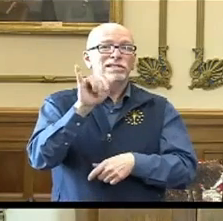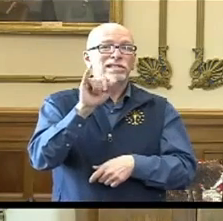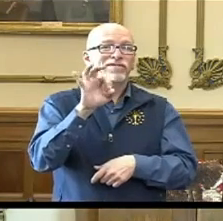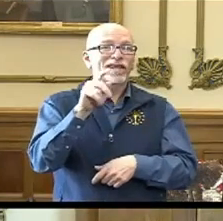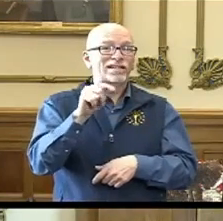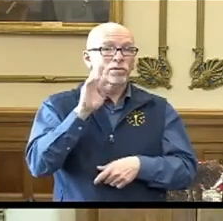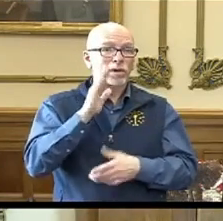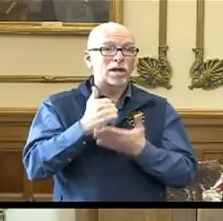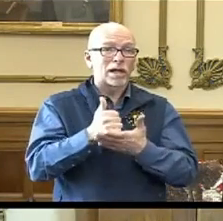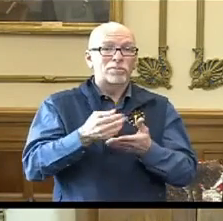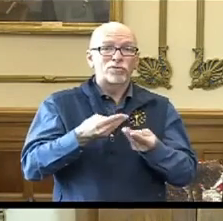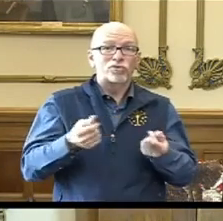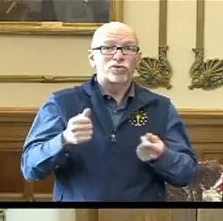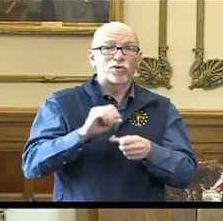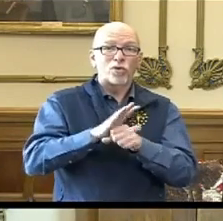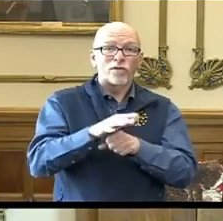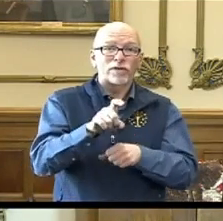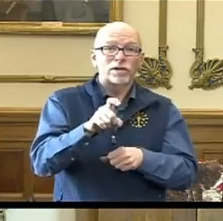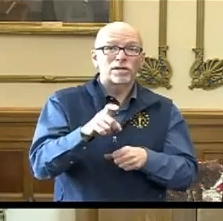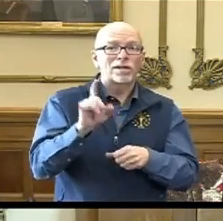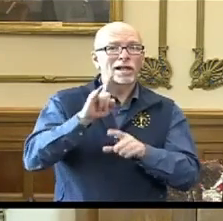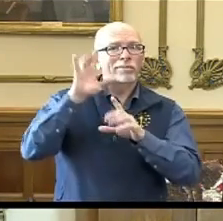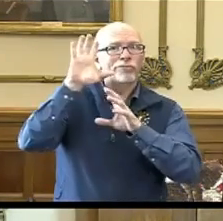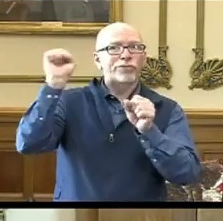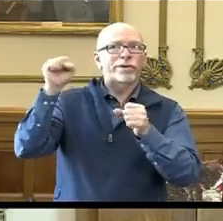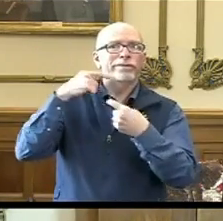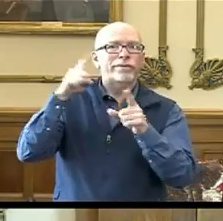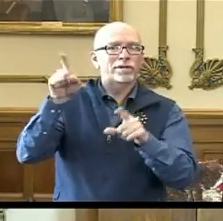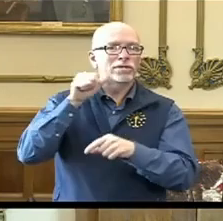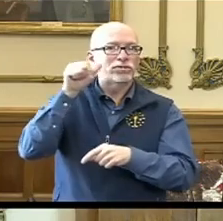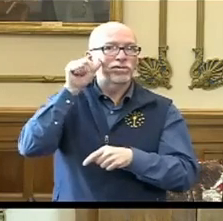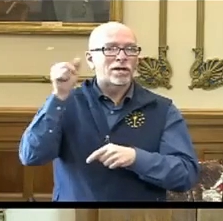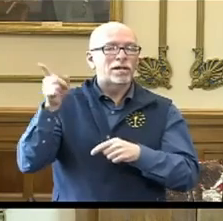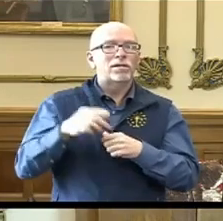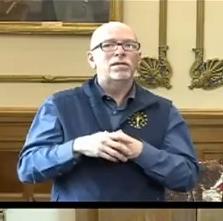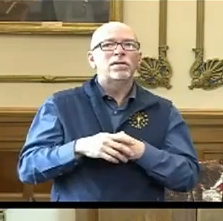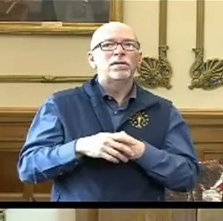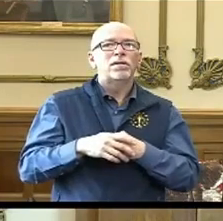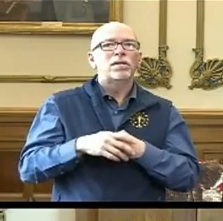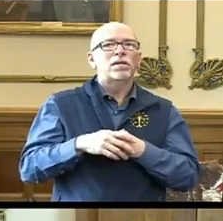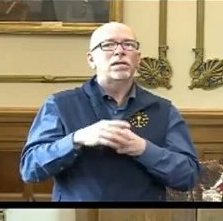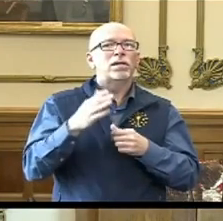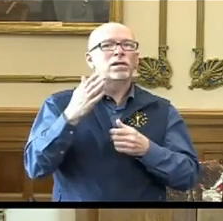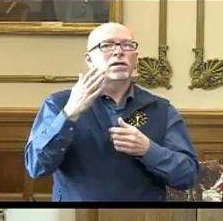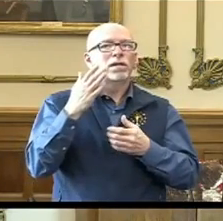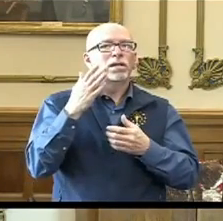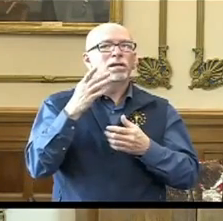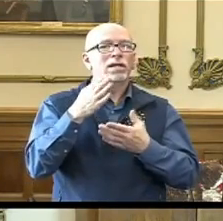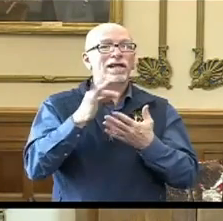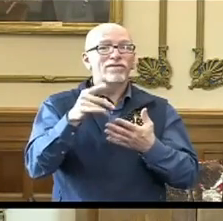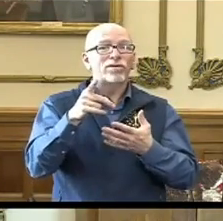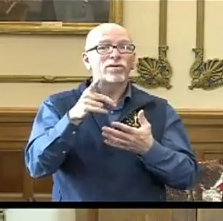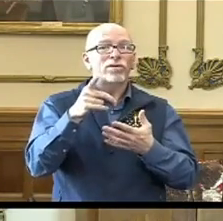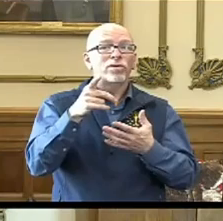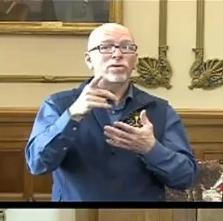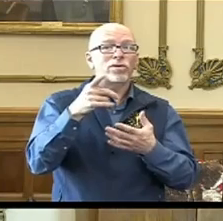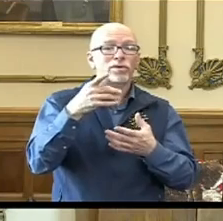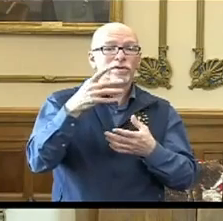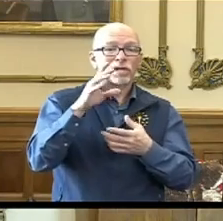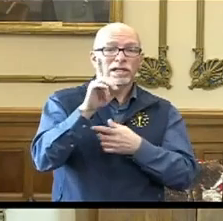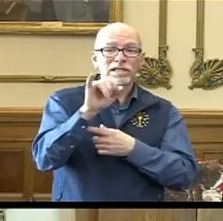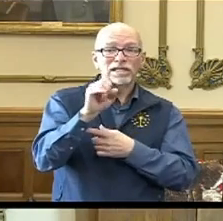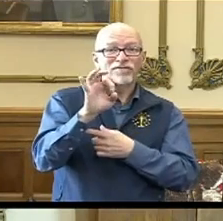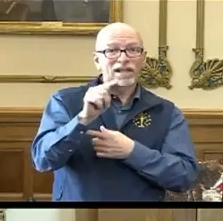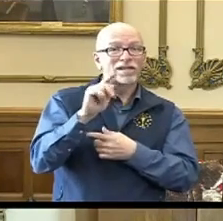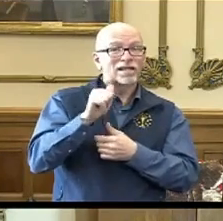help cure COVID-19, as the president suggested yesterday, or that sunlight and disinfectant could play a role in fighting the